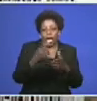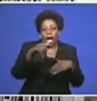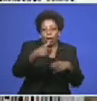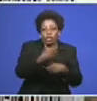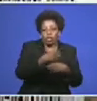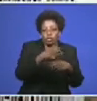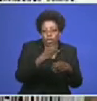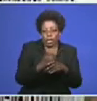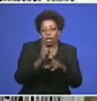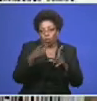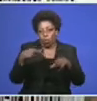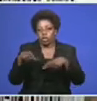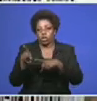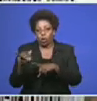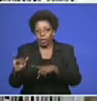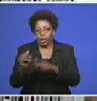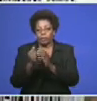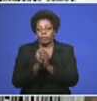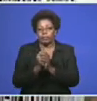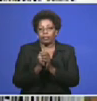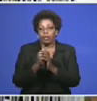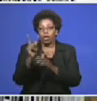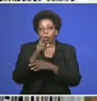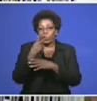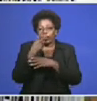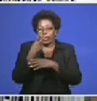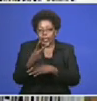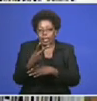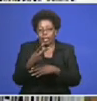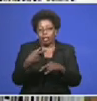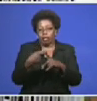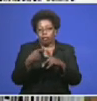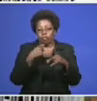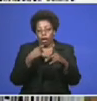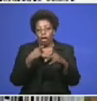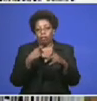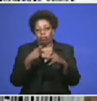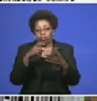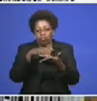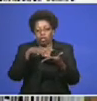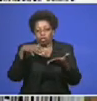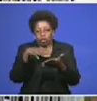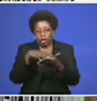What we can see from the studies thus far is that